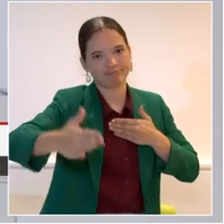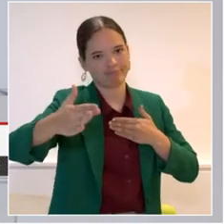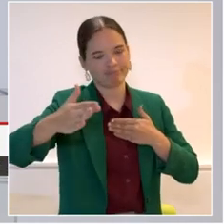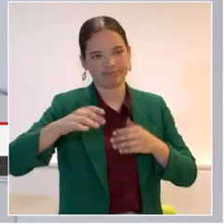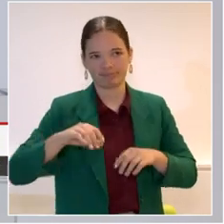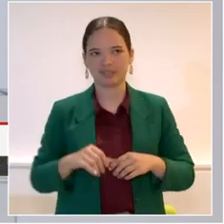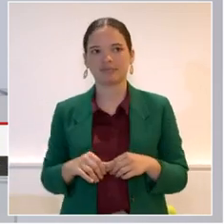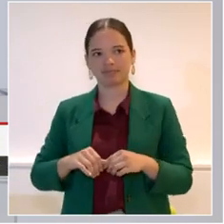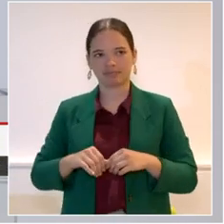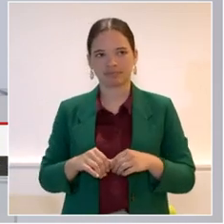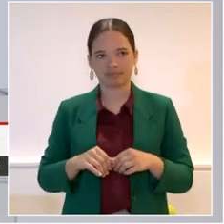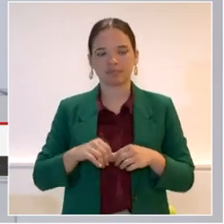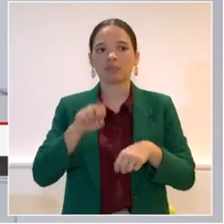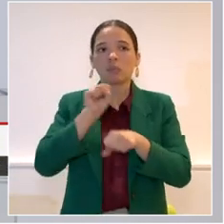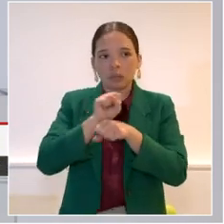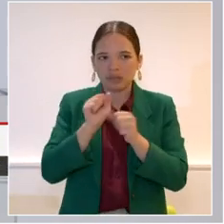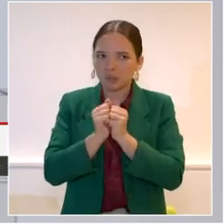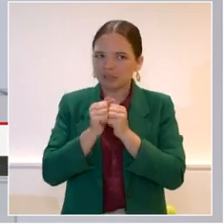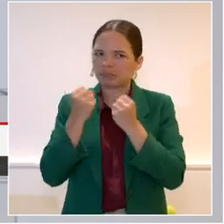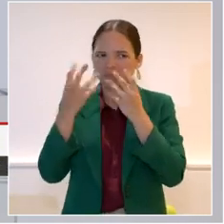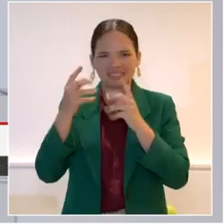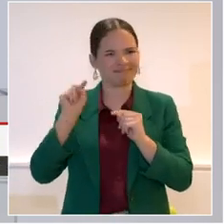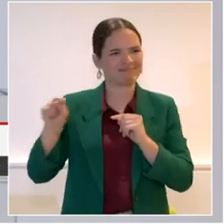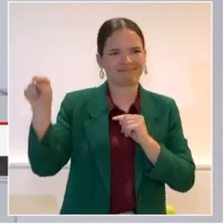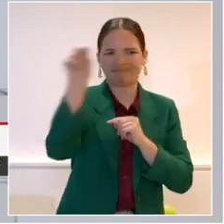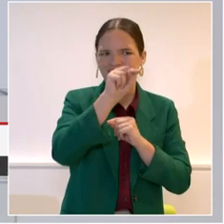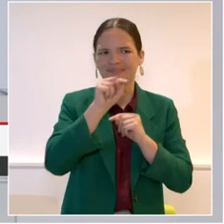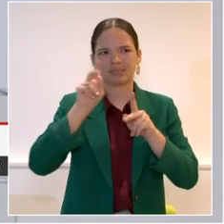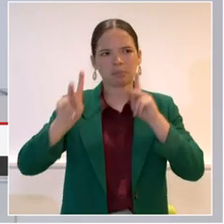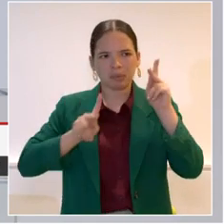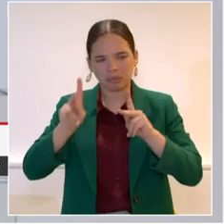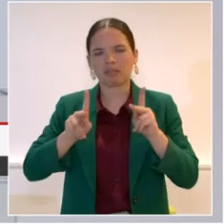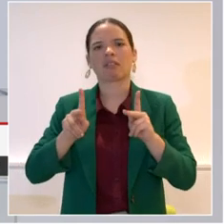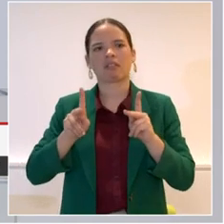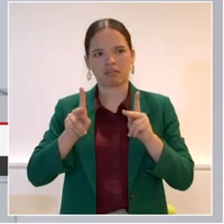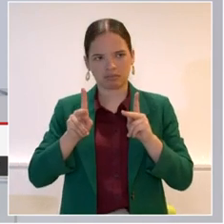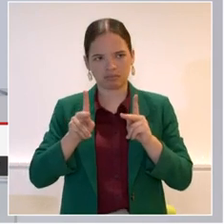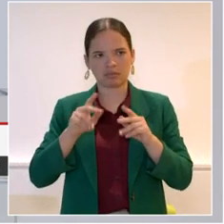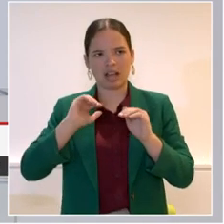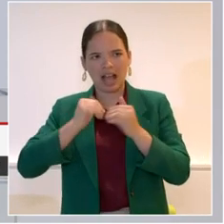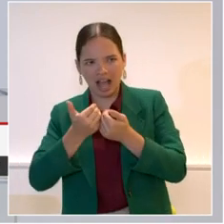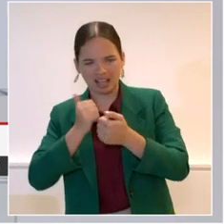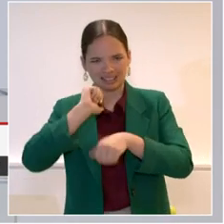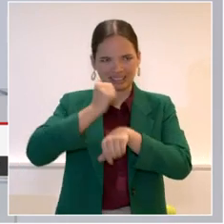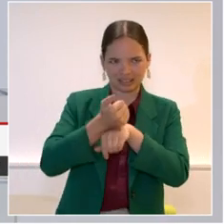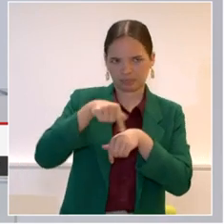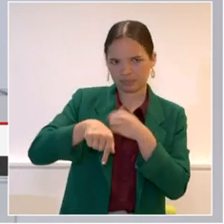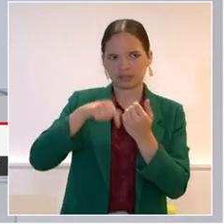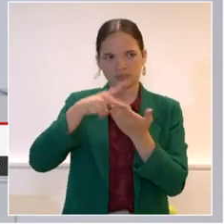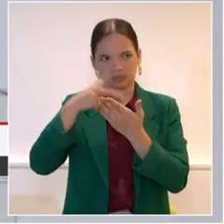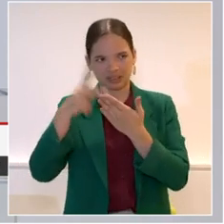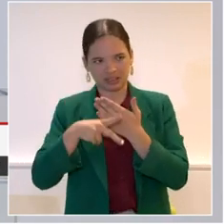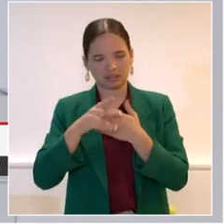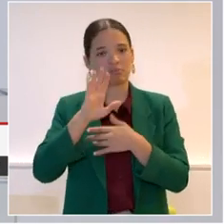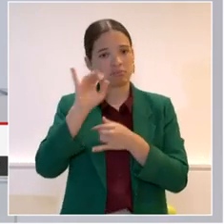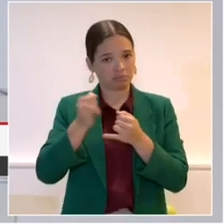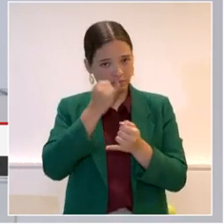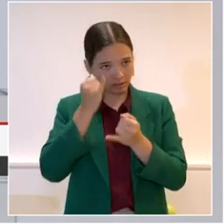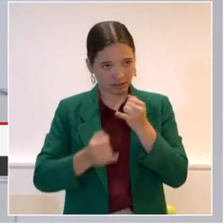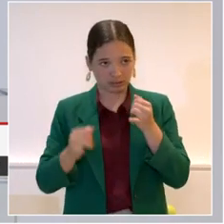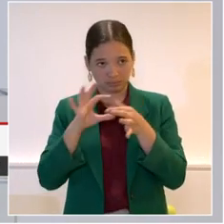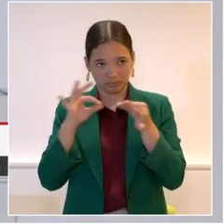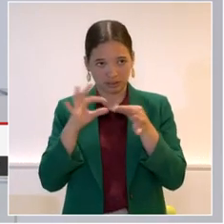who is also here, on how to construct this program. And the last thing I just want to say about the Career Map program, which I